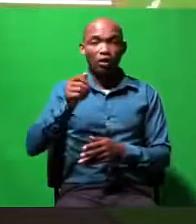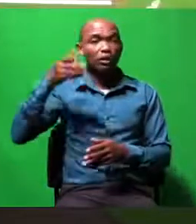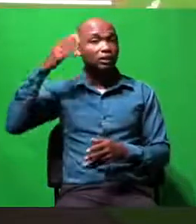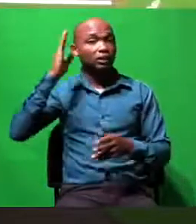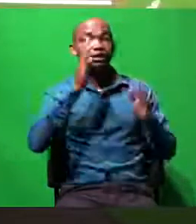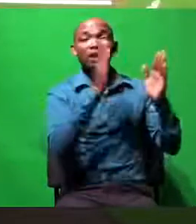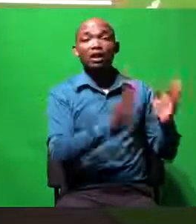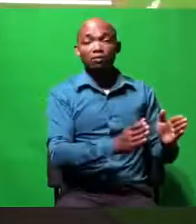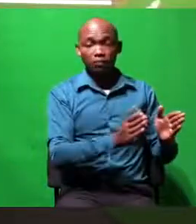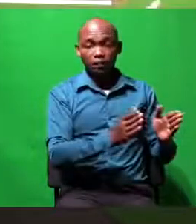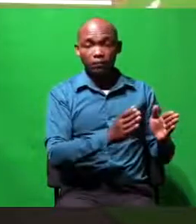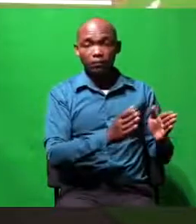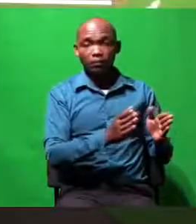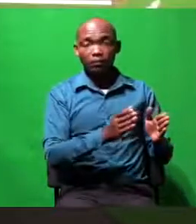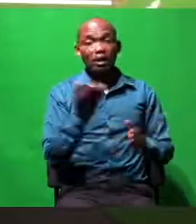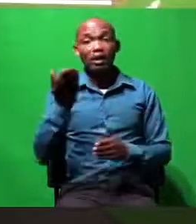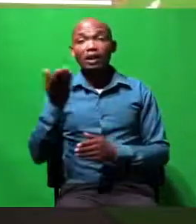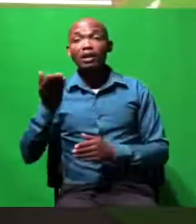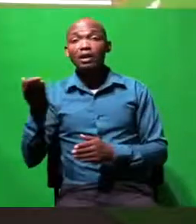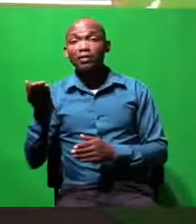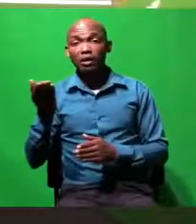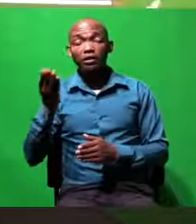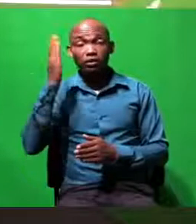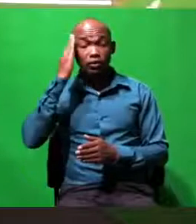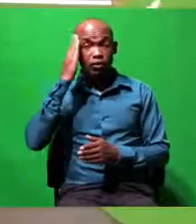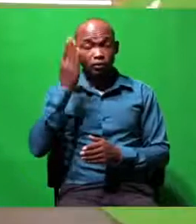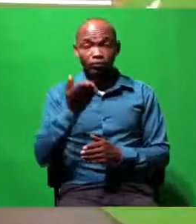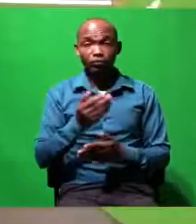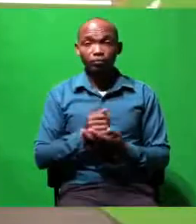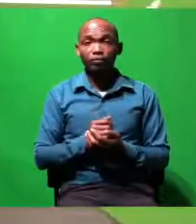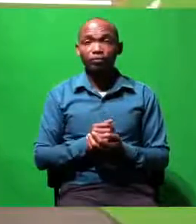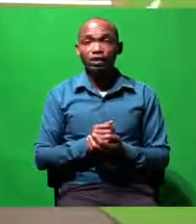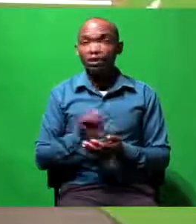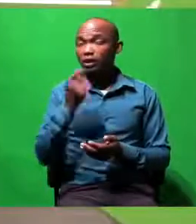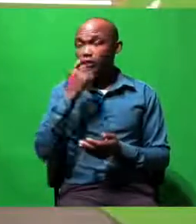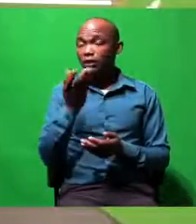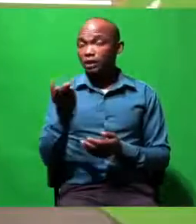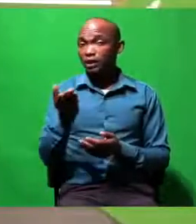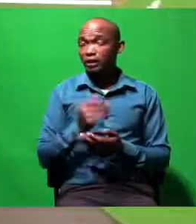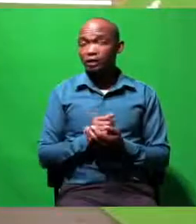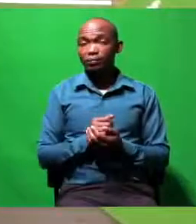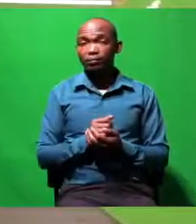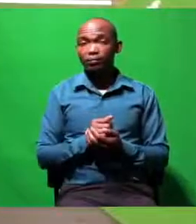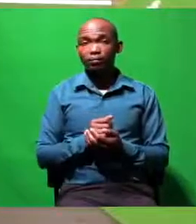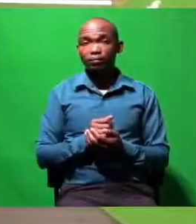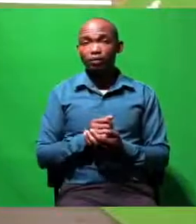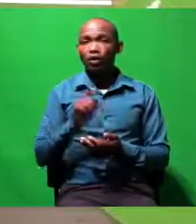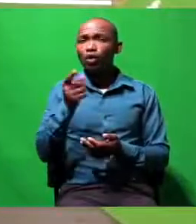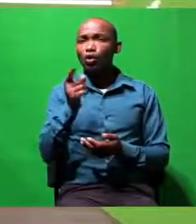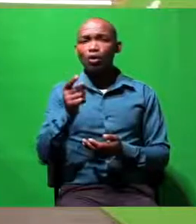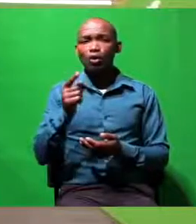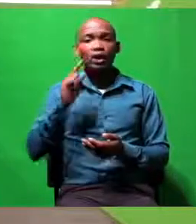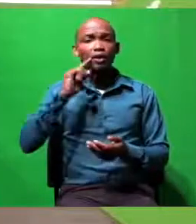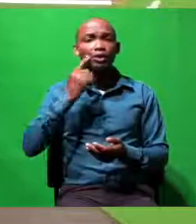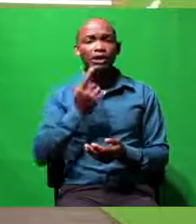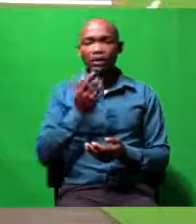government. Can you add more other central government? You know? Can you guess it? Who can try to mention